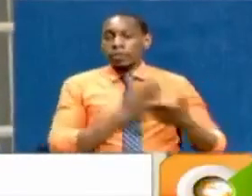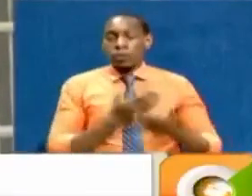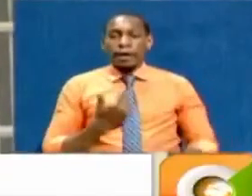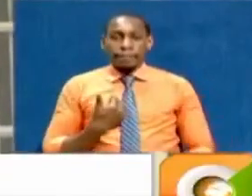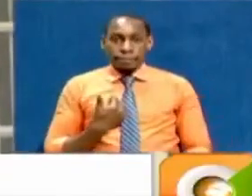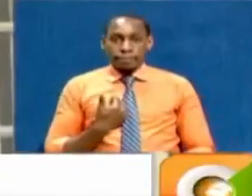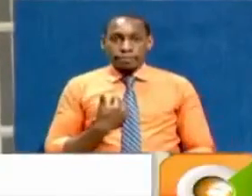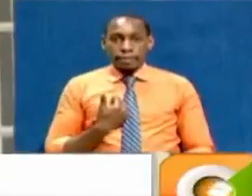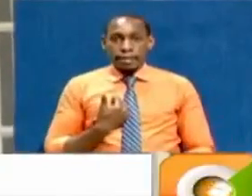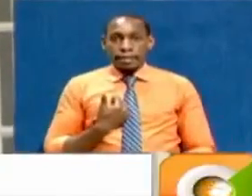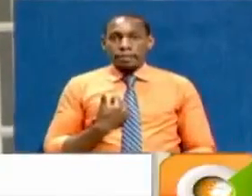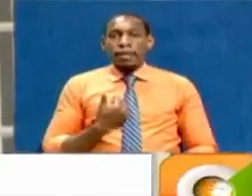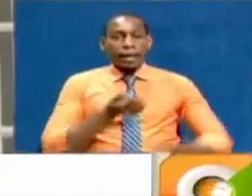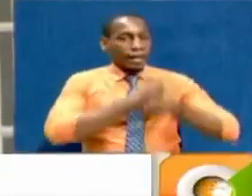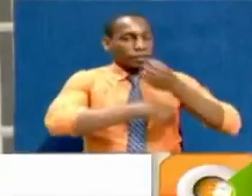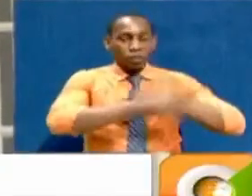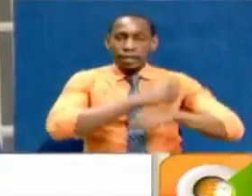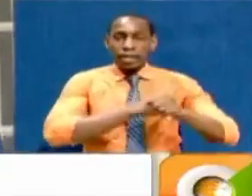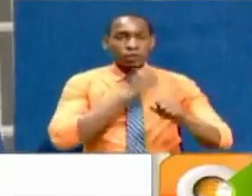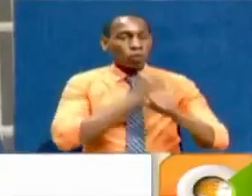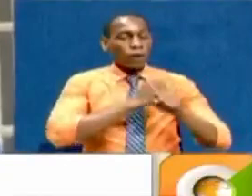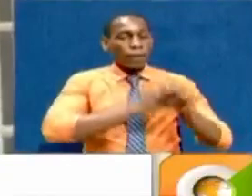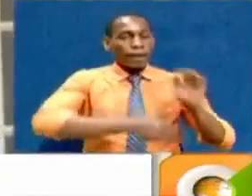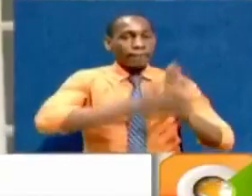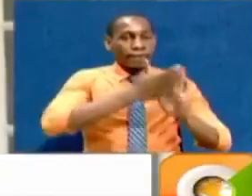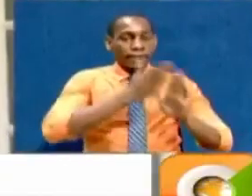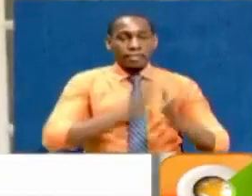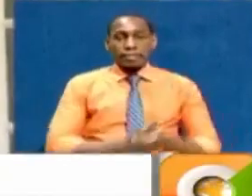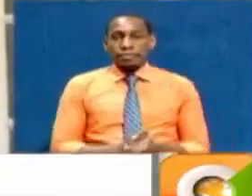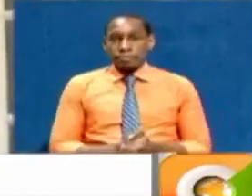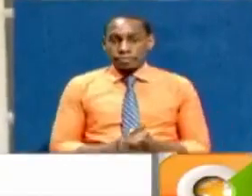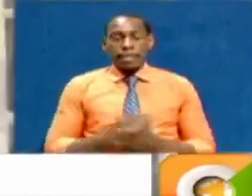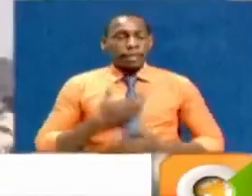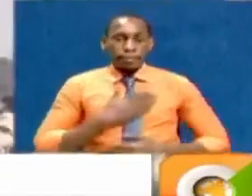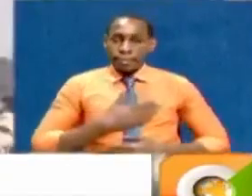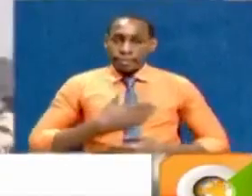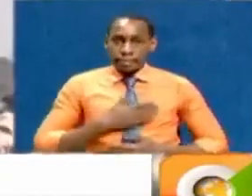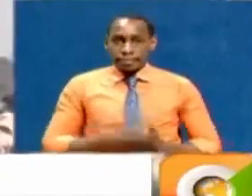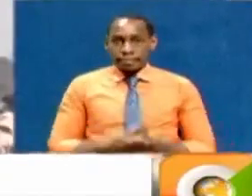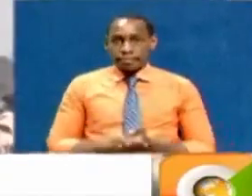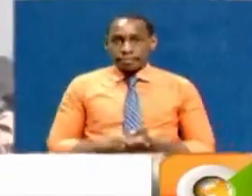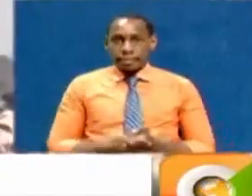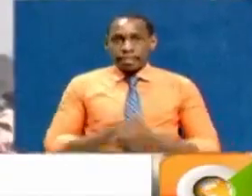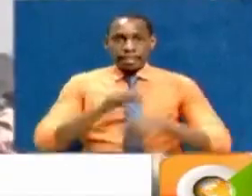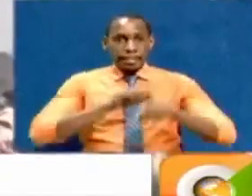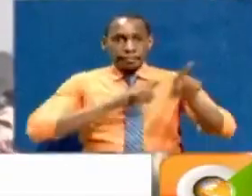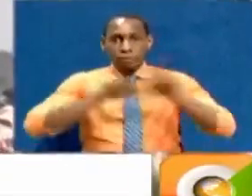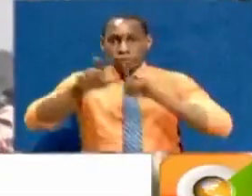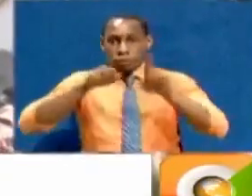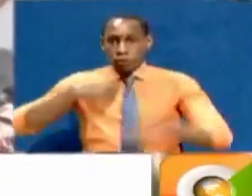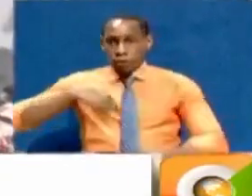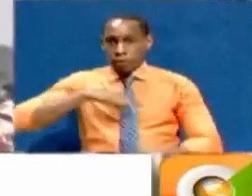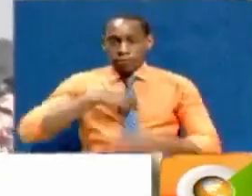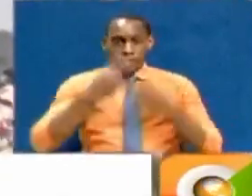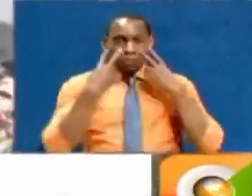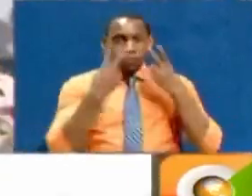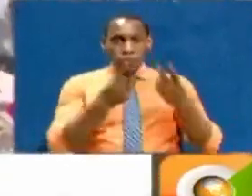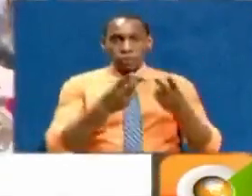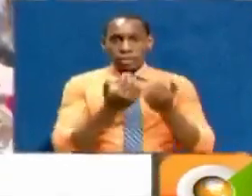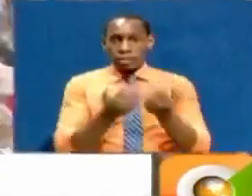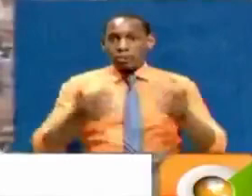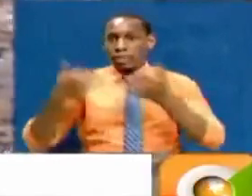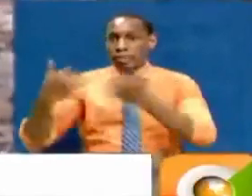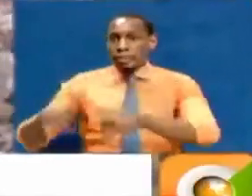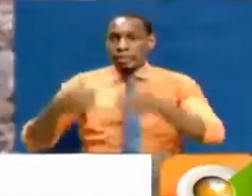that. And could something be done quickly and urgently, please? Wakati wa ziara yetu, tukishuhudia